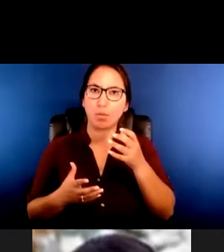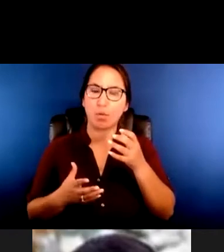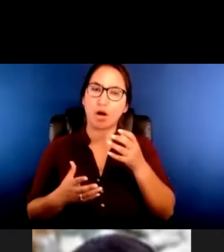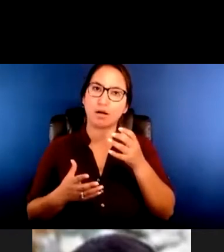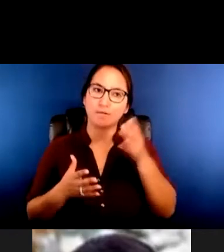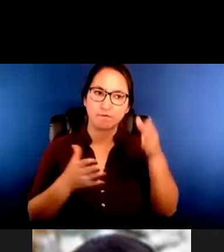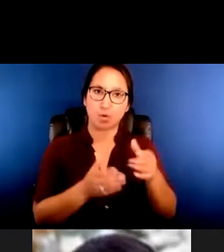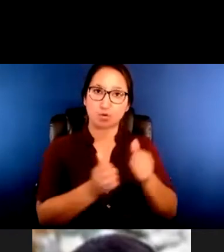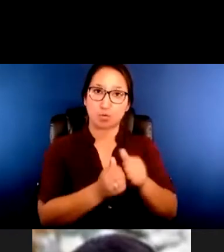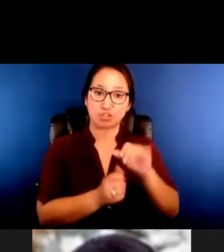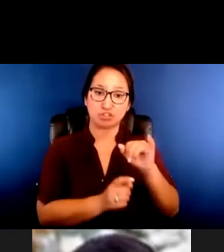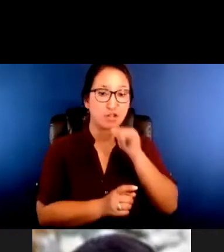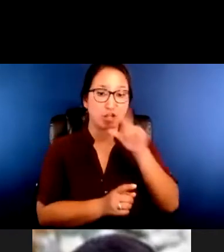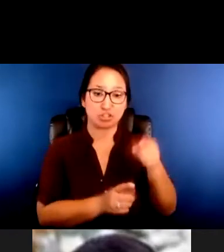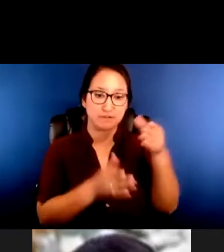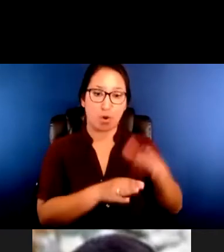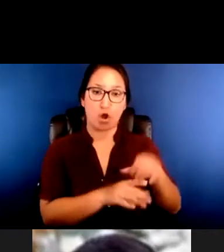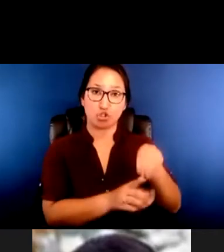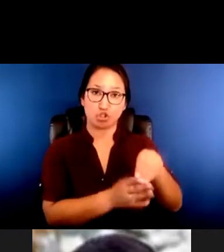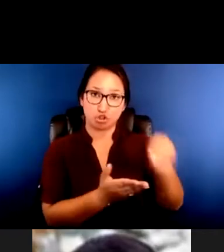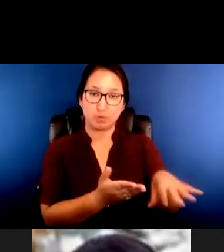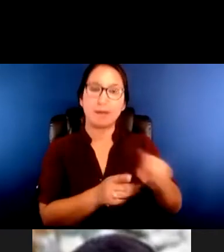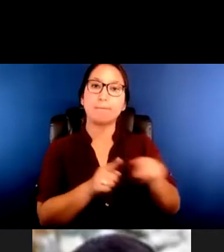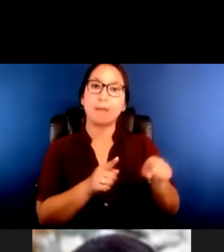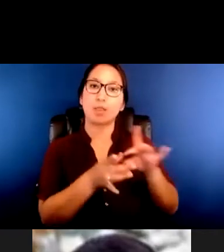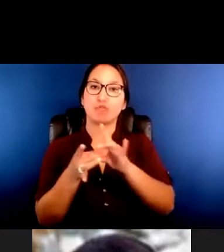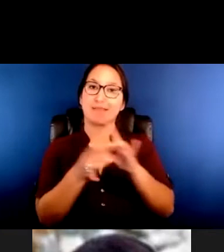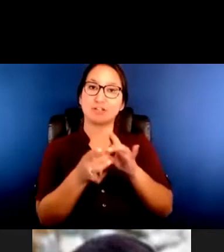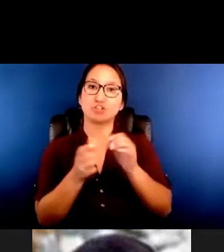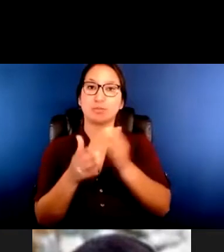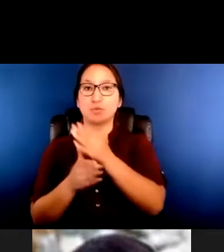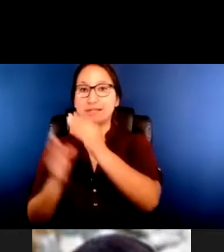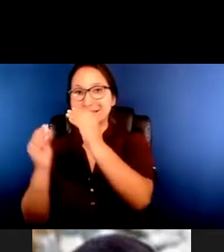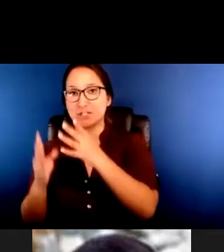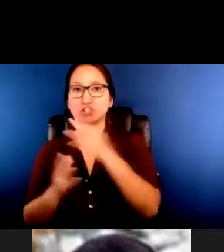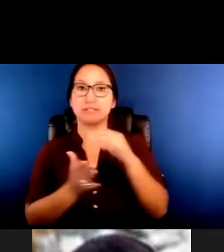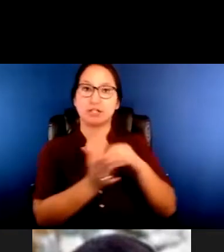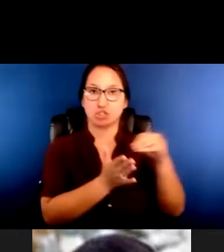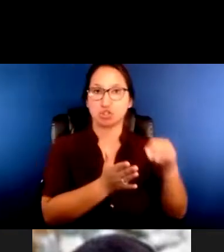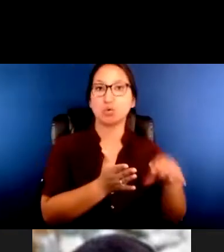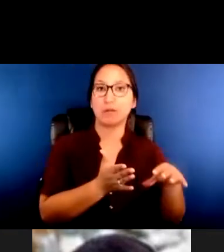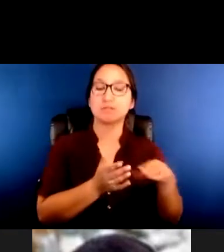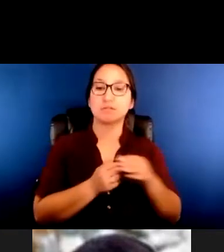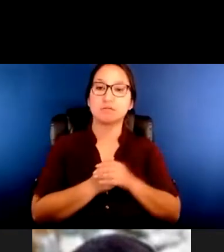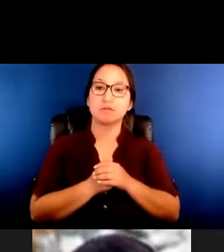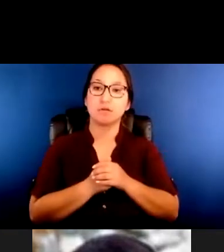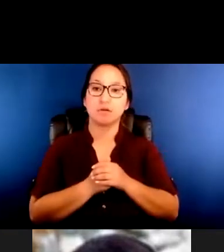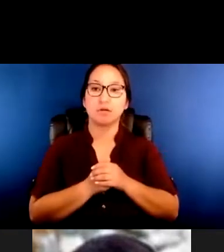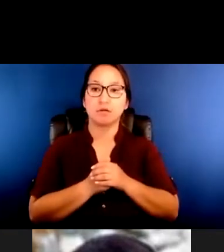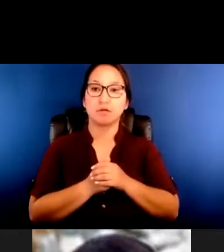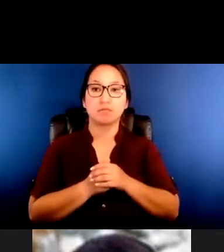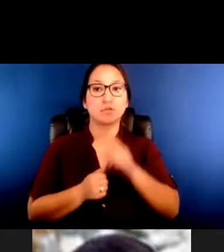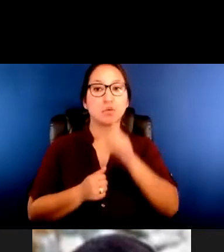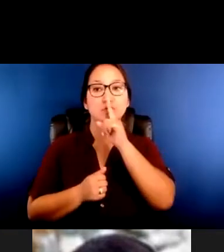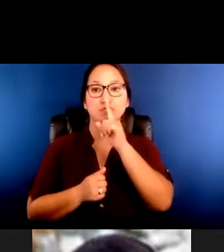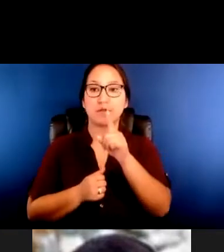teacher-to-student relationships as well. So, you know, it's just something, it was literally the tip of the iceberg where we